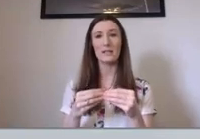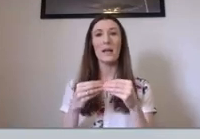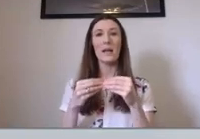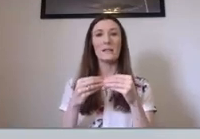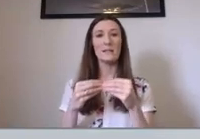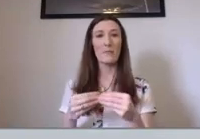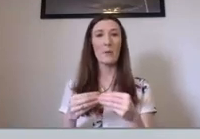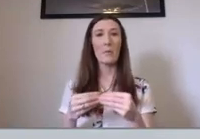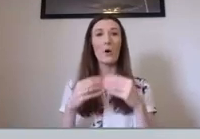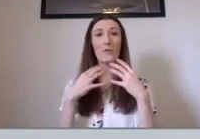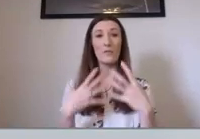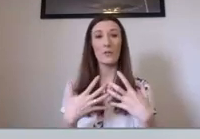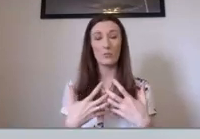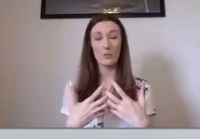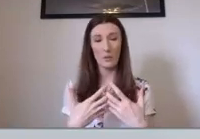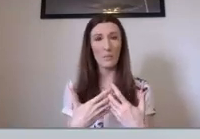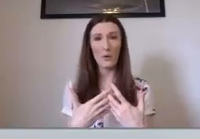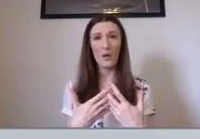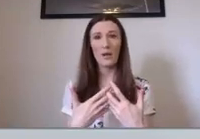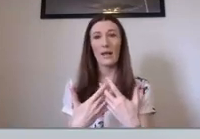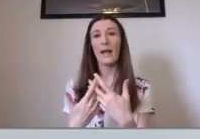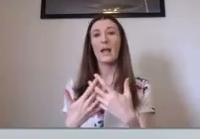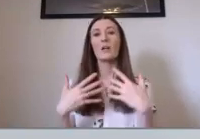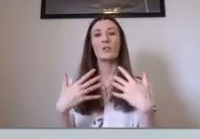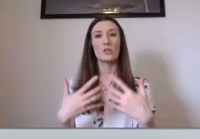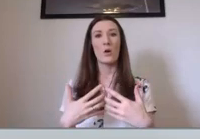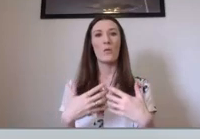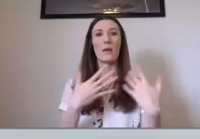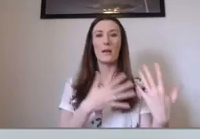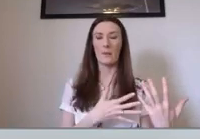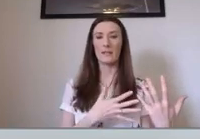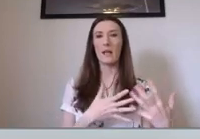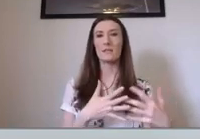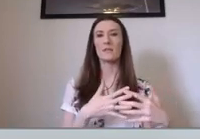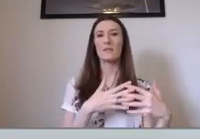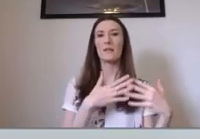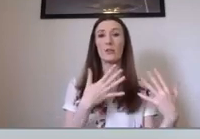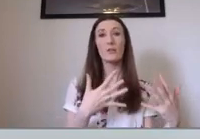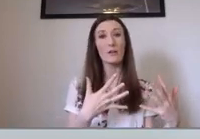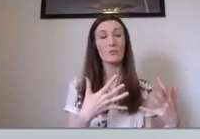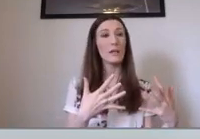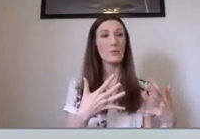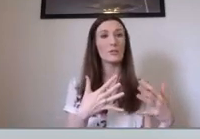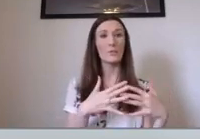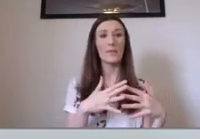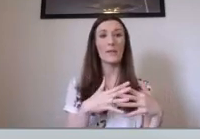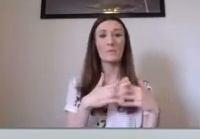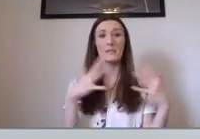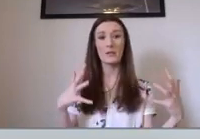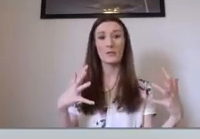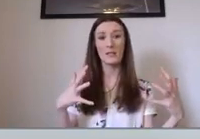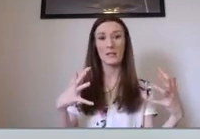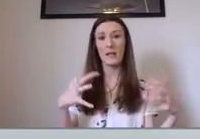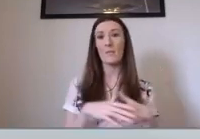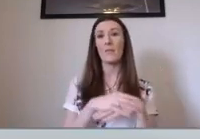make sense. Deaf people are visual people, okay? So it makes sense that their natural language, something that